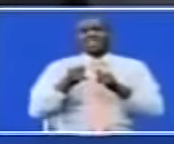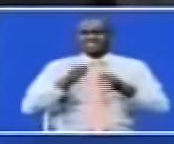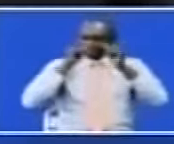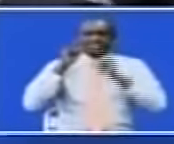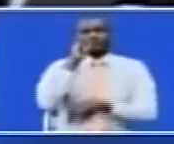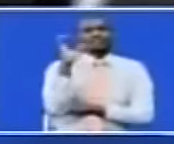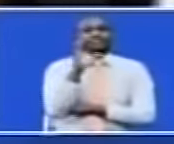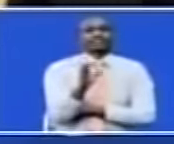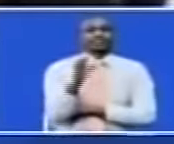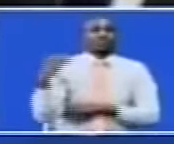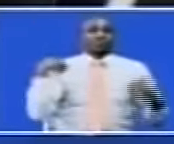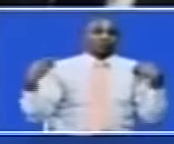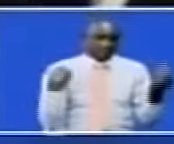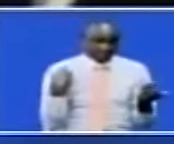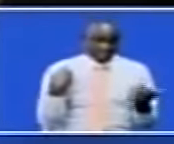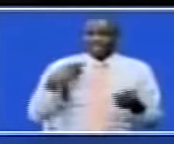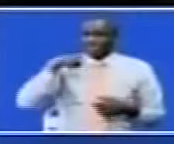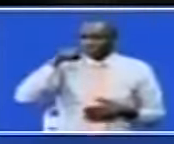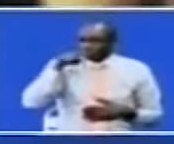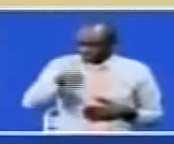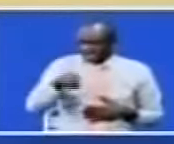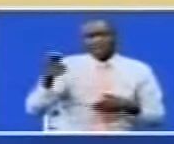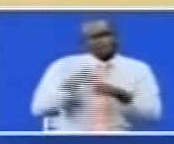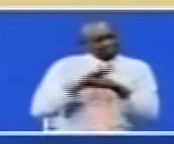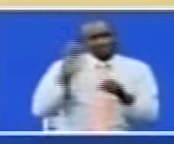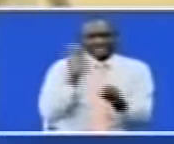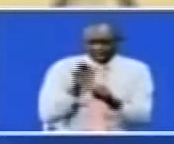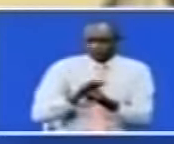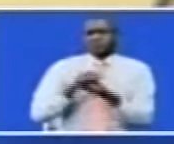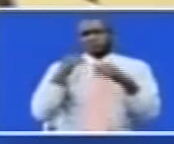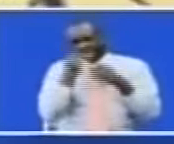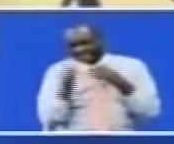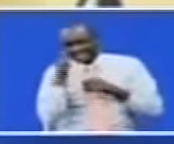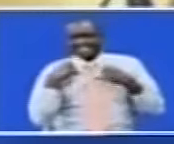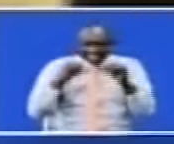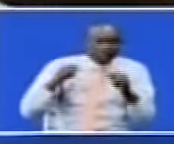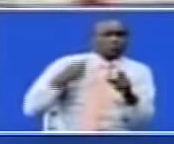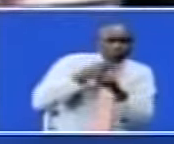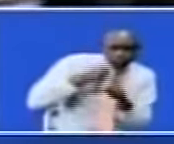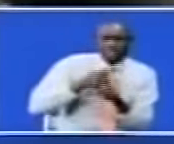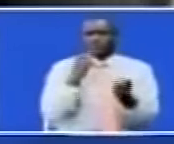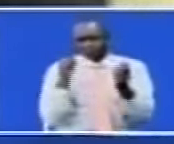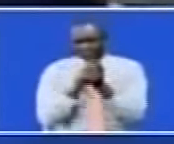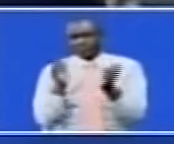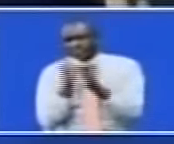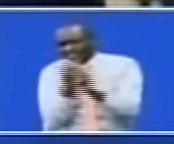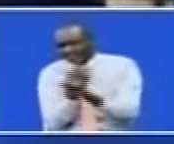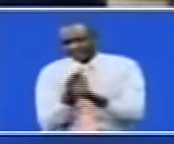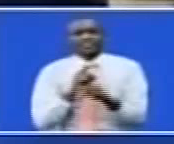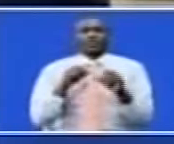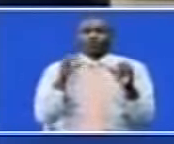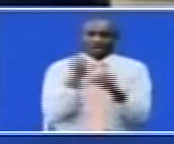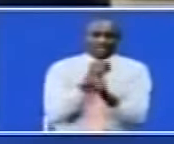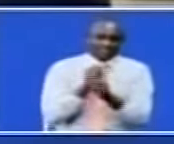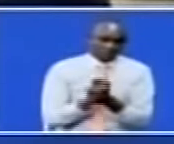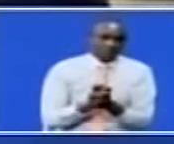court. It was a busy day as the country's delegation sought to bridge any gaps, including meeting with the civil society organizations. We must be